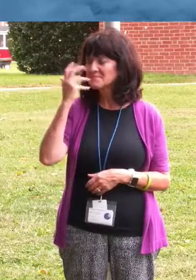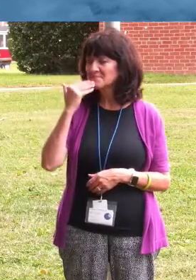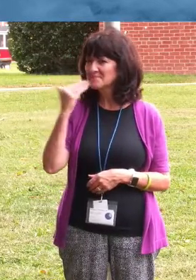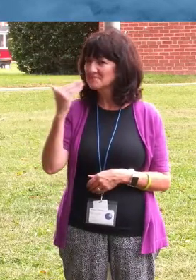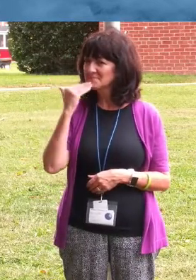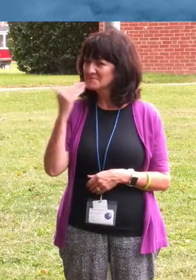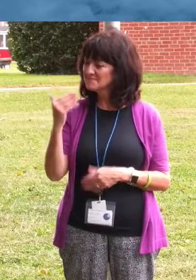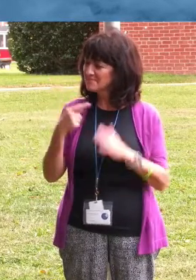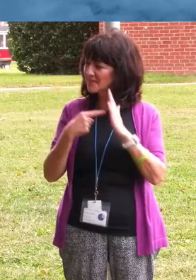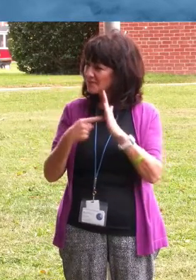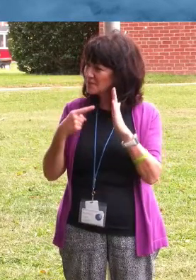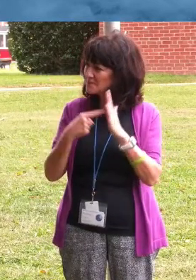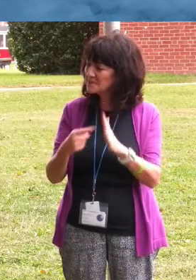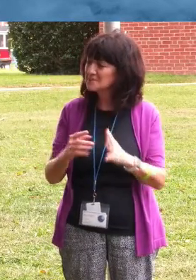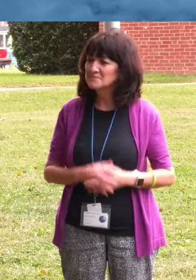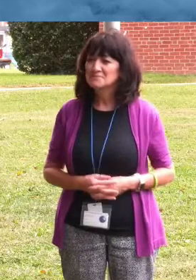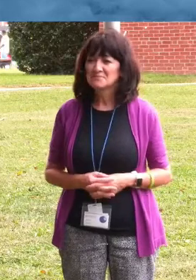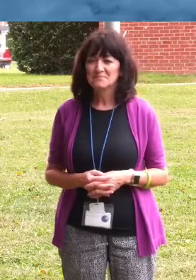Thank you, Representative.